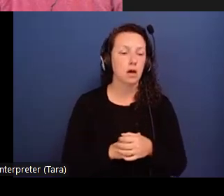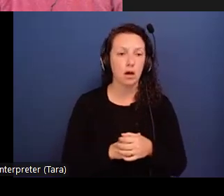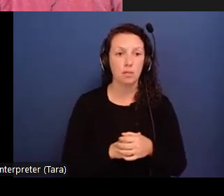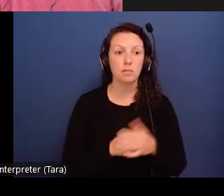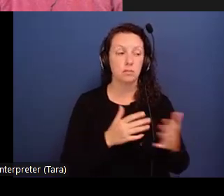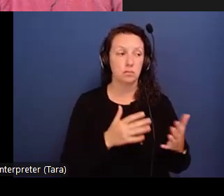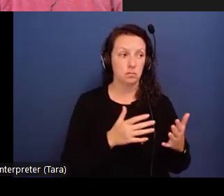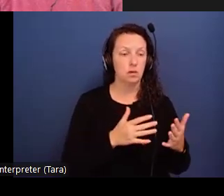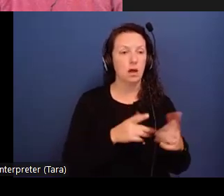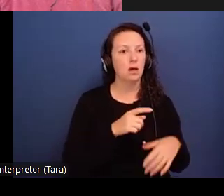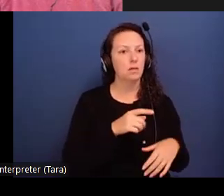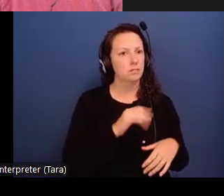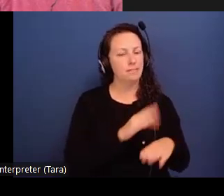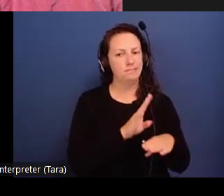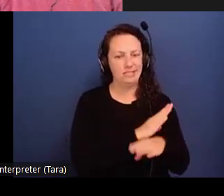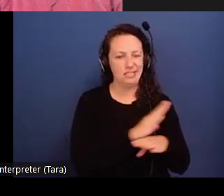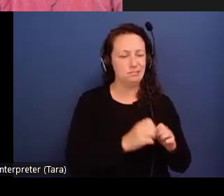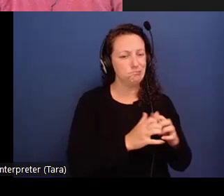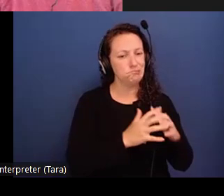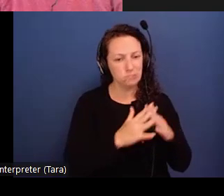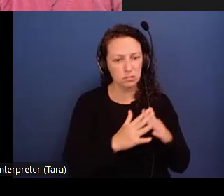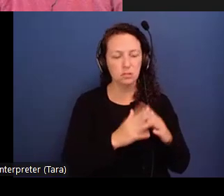the accelerator program.